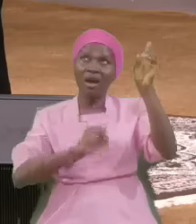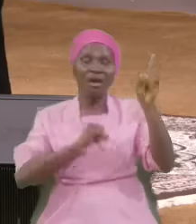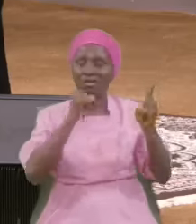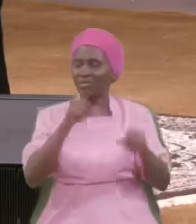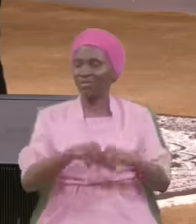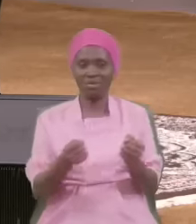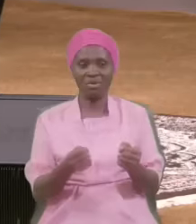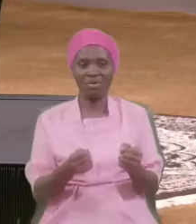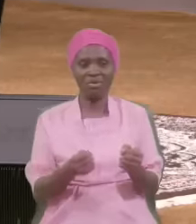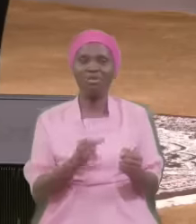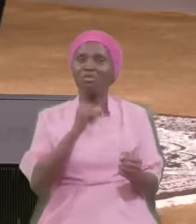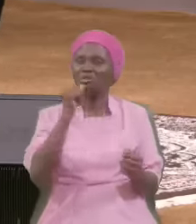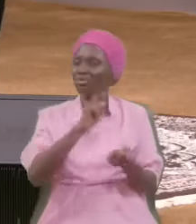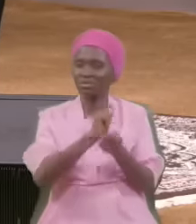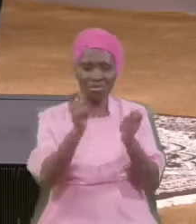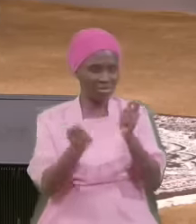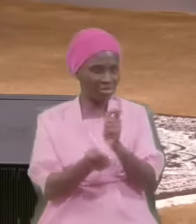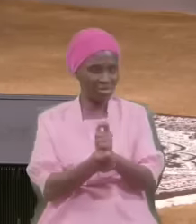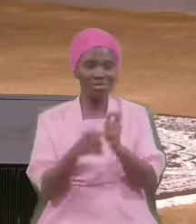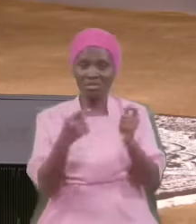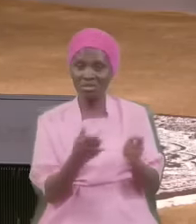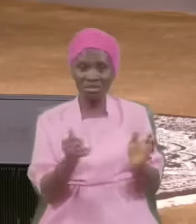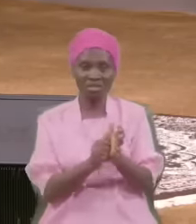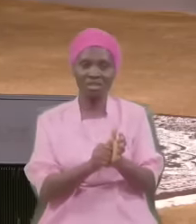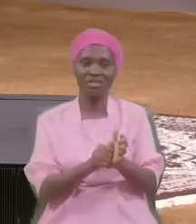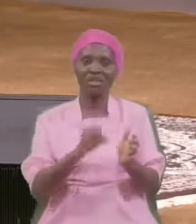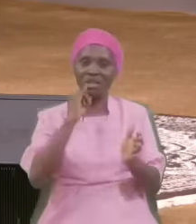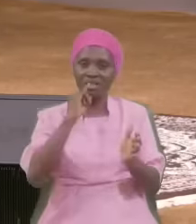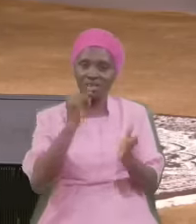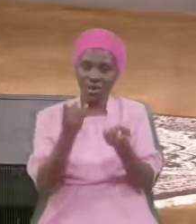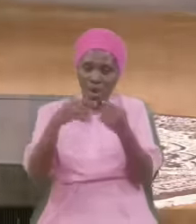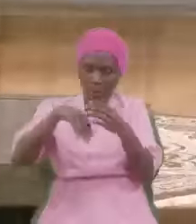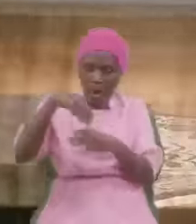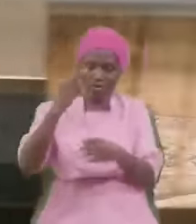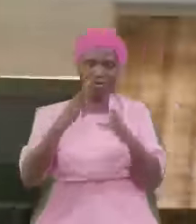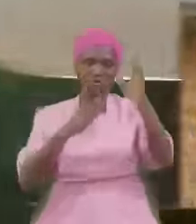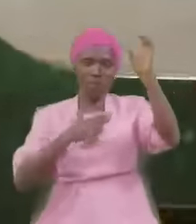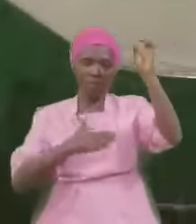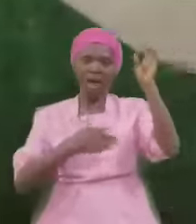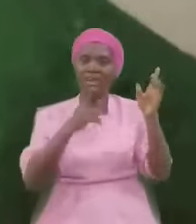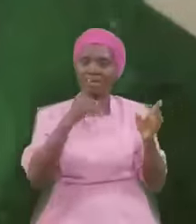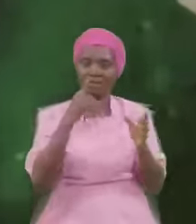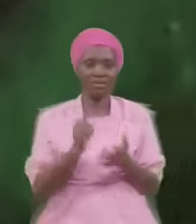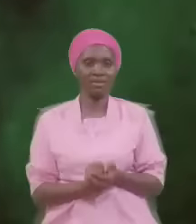is gone out of my lips. Wonders.